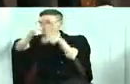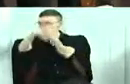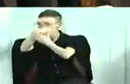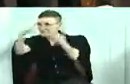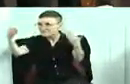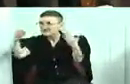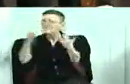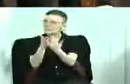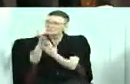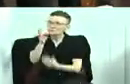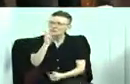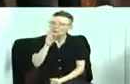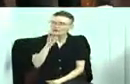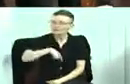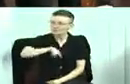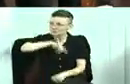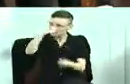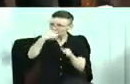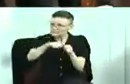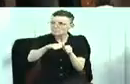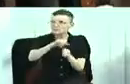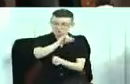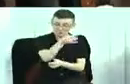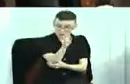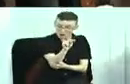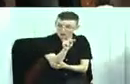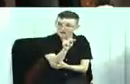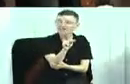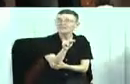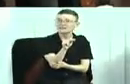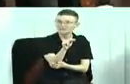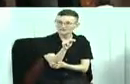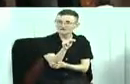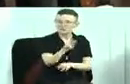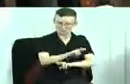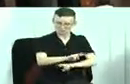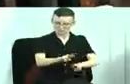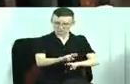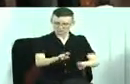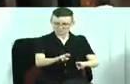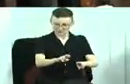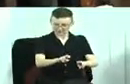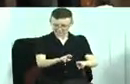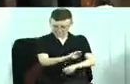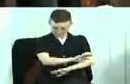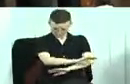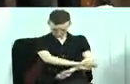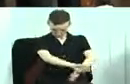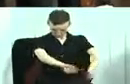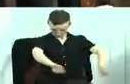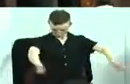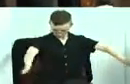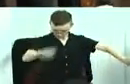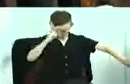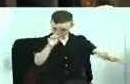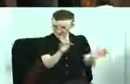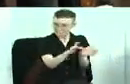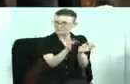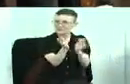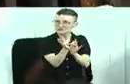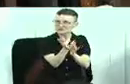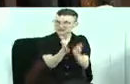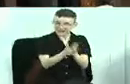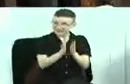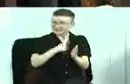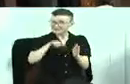the water that we remember that it was John who prepared the way for Jesus, who called us to repent of all